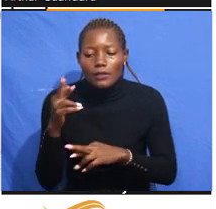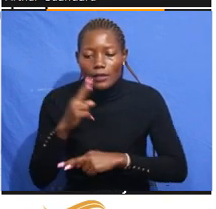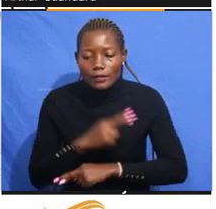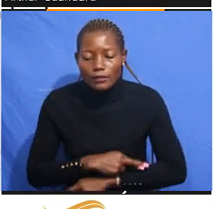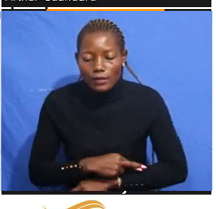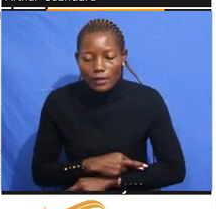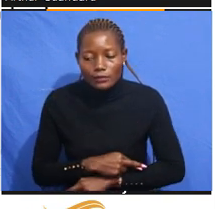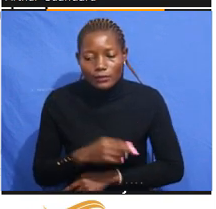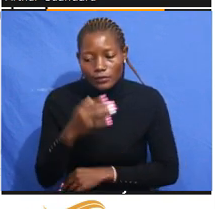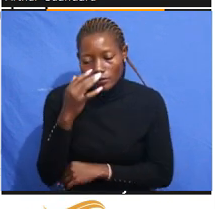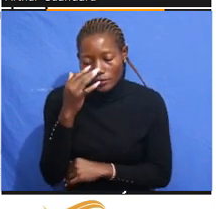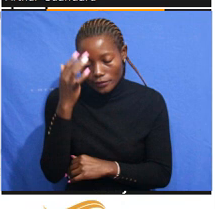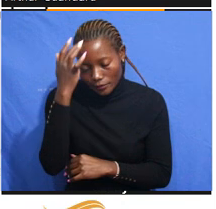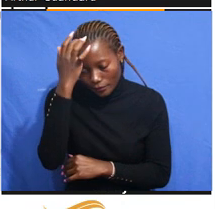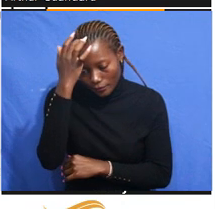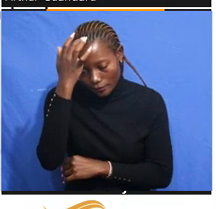relax,